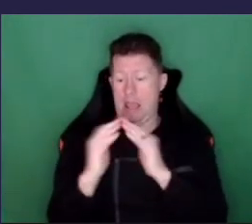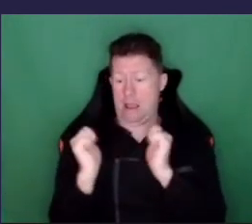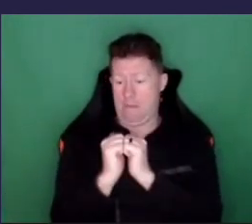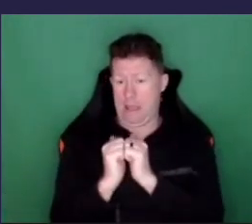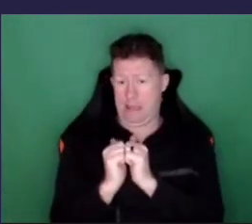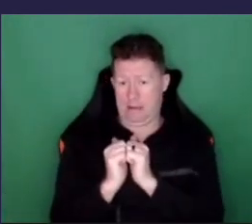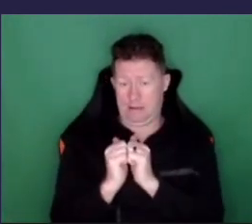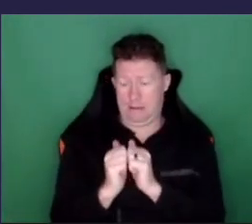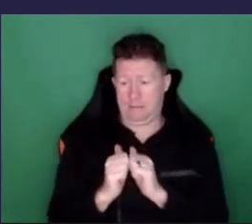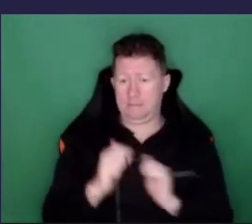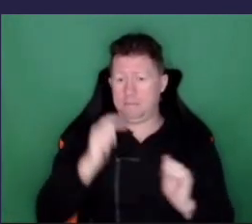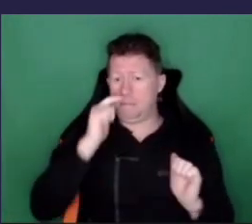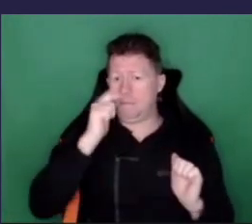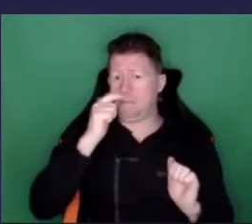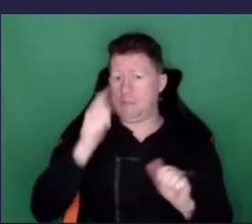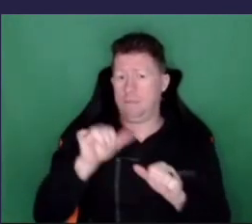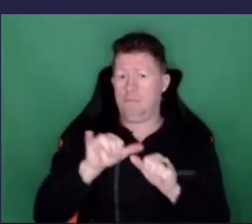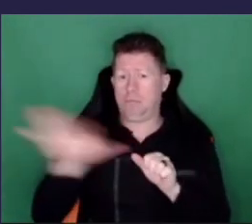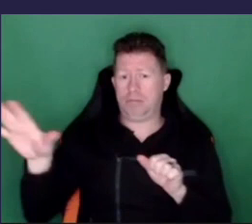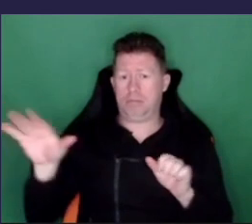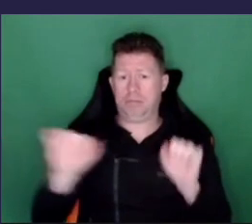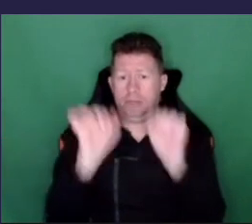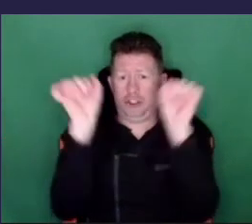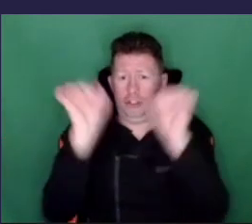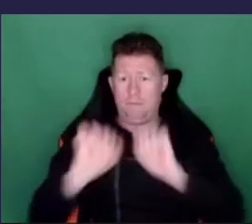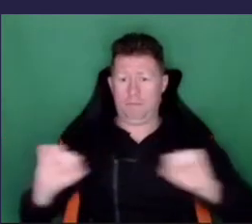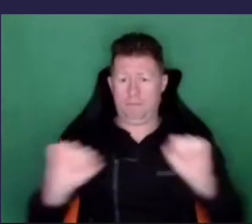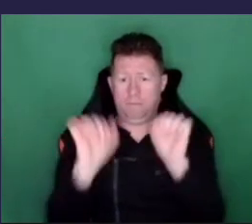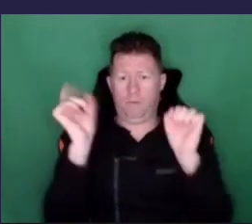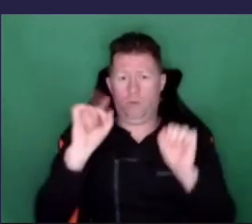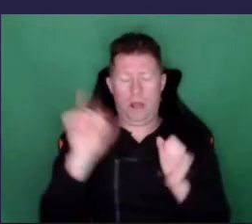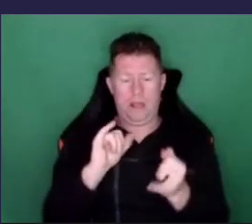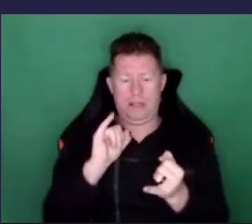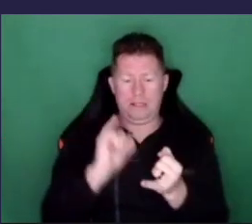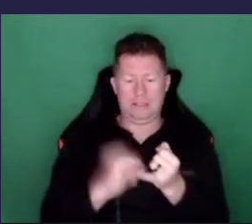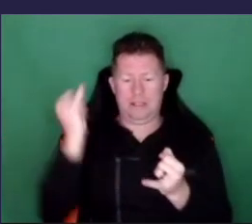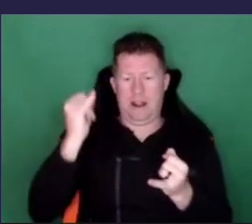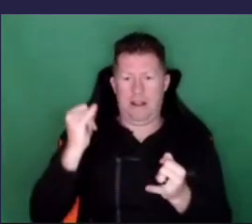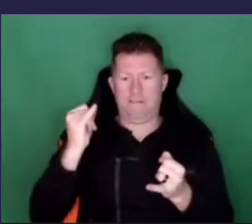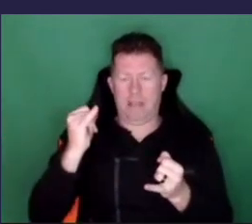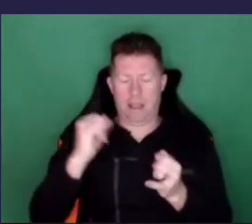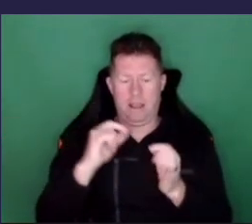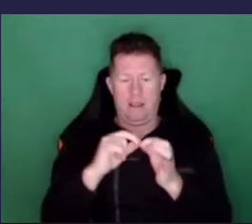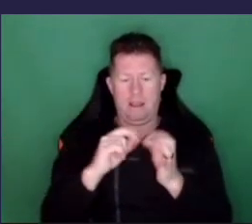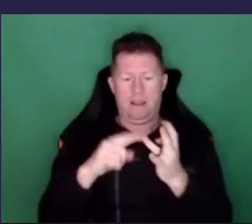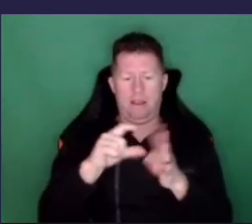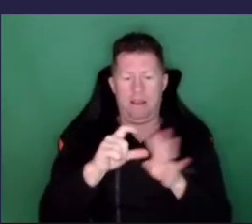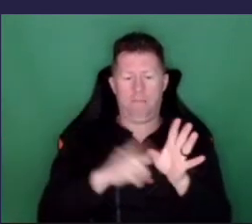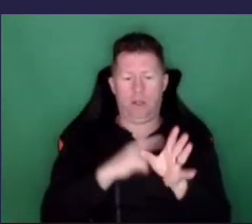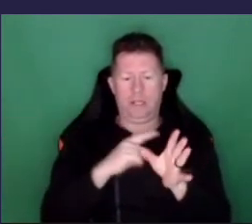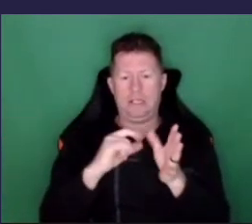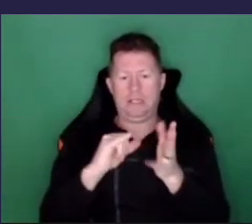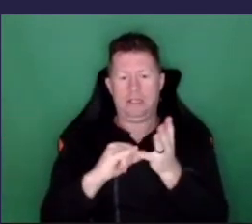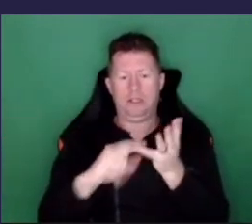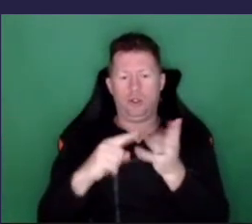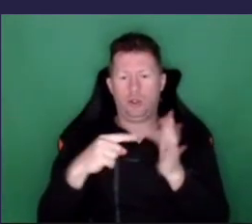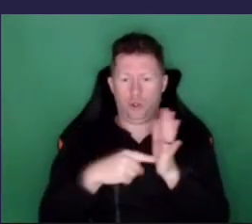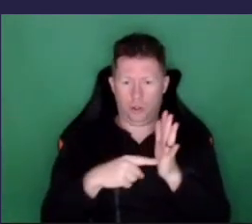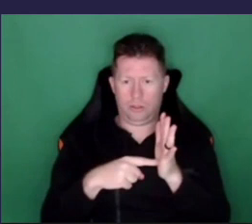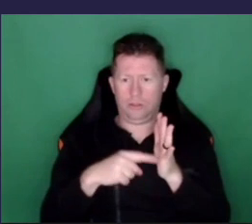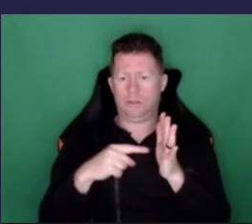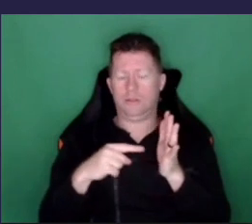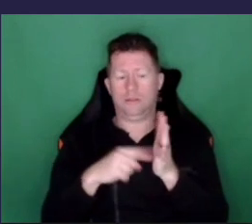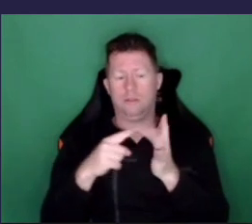came home in short order with a silver lycra bodysuit and silver tights. She had the little knee